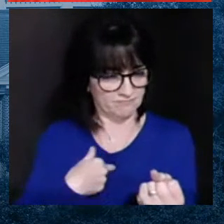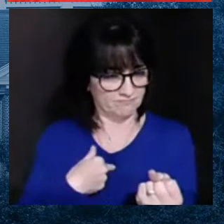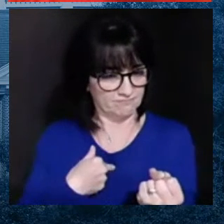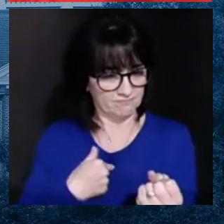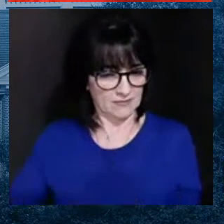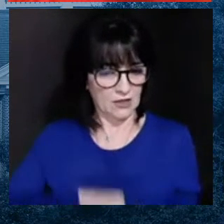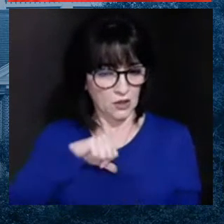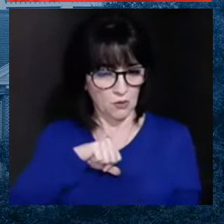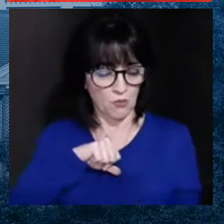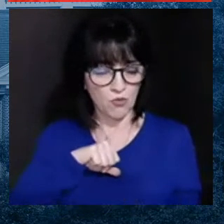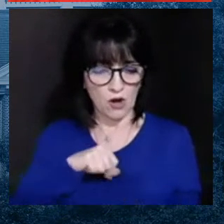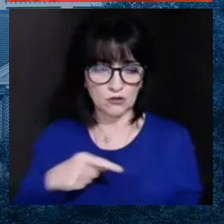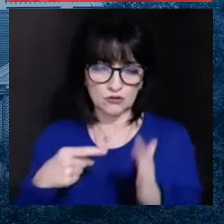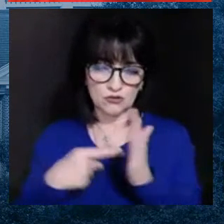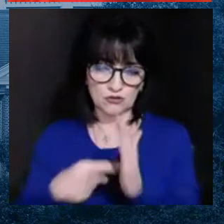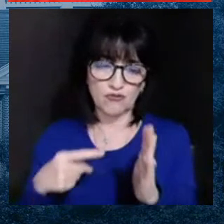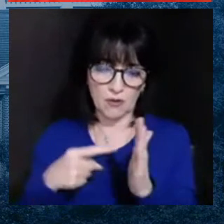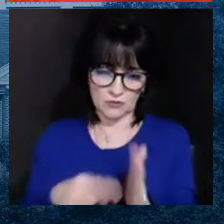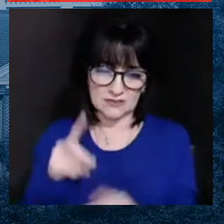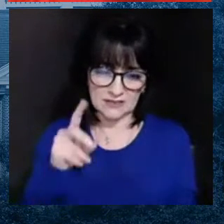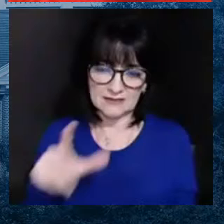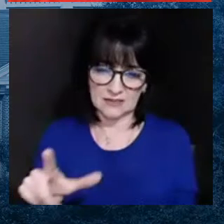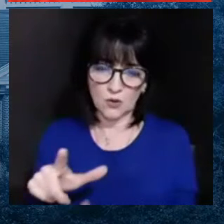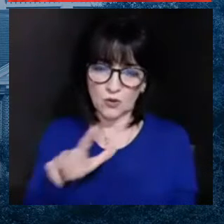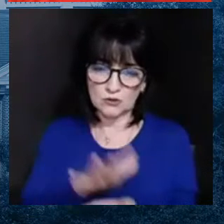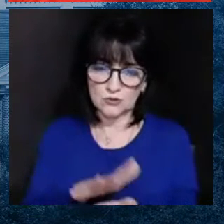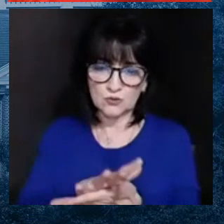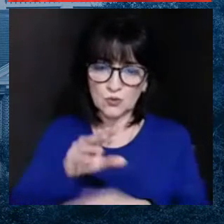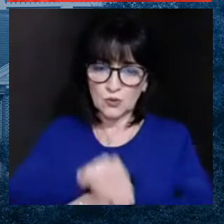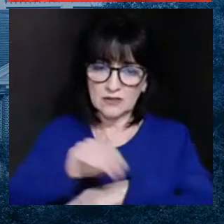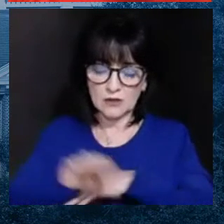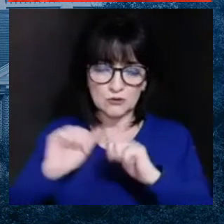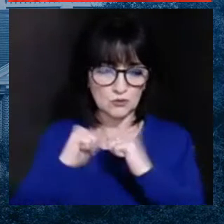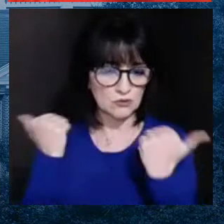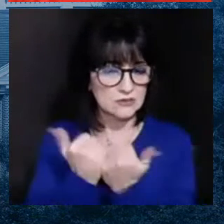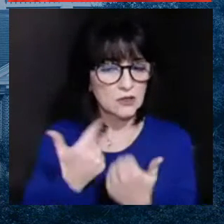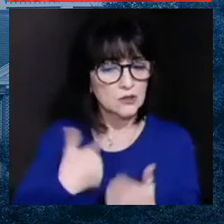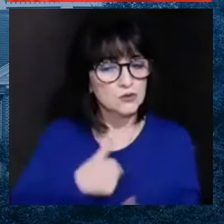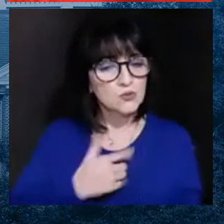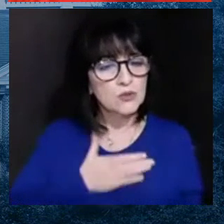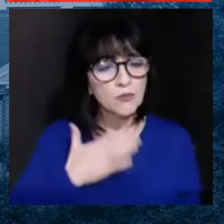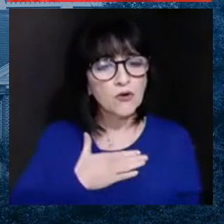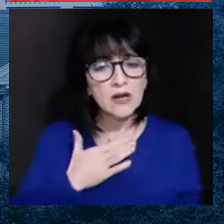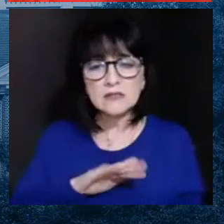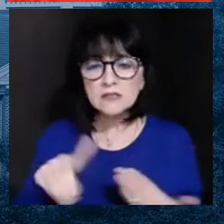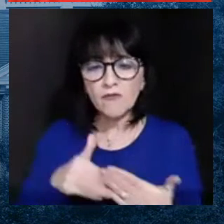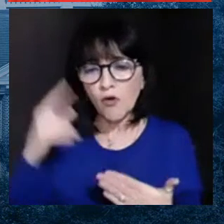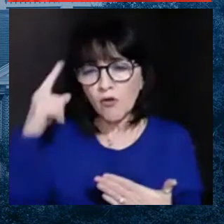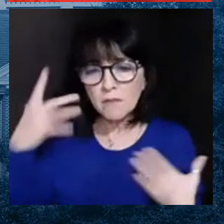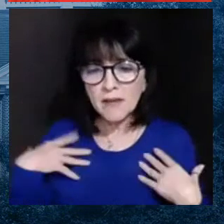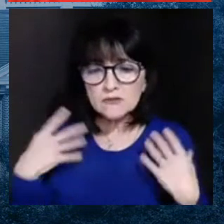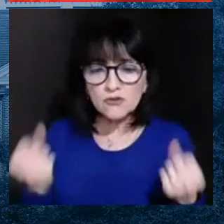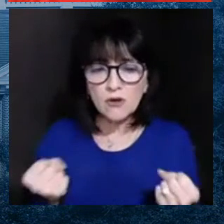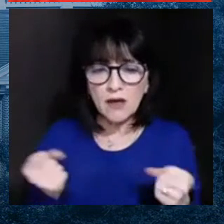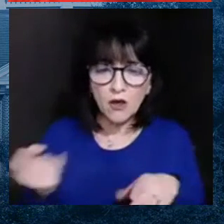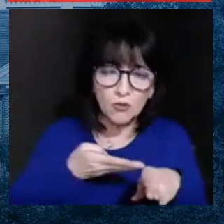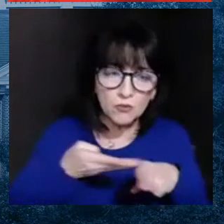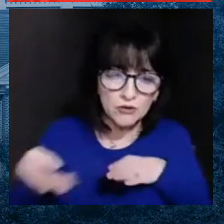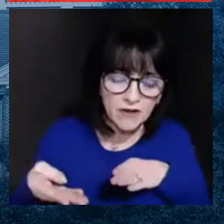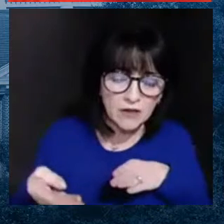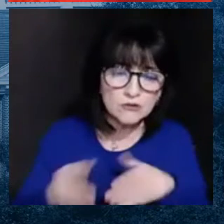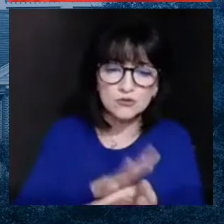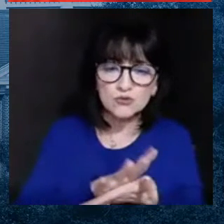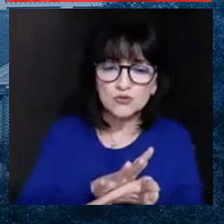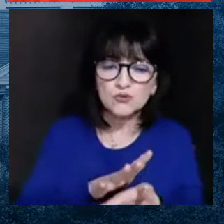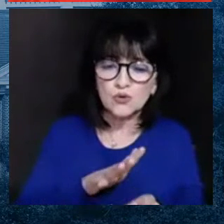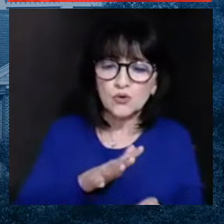appreciate all of the support that our state is doing and recognizing the importance of mental health professionals like school counselors, school